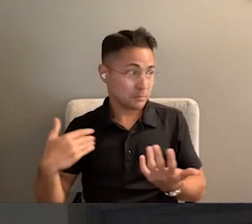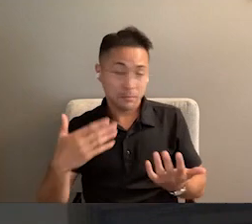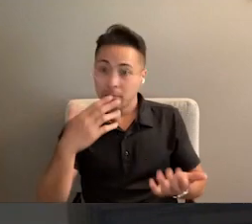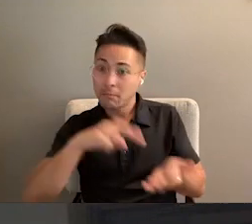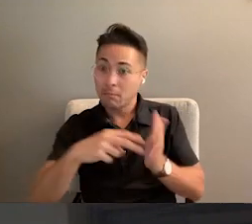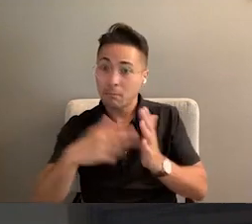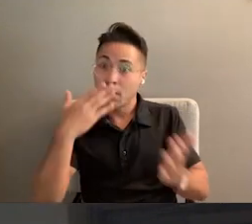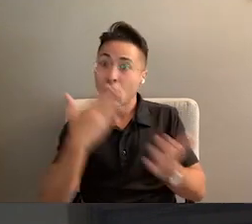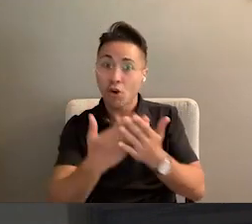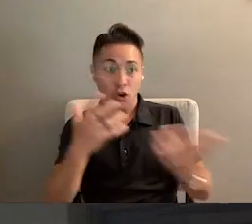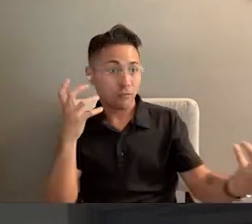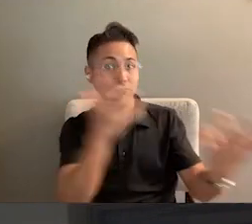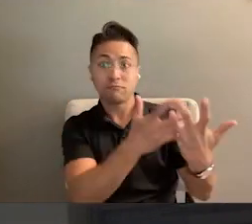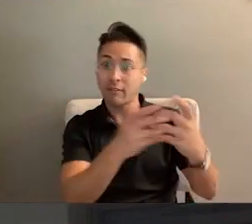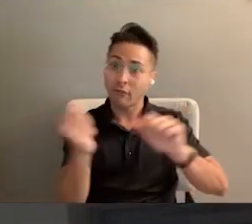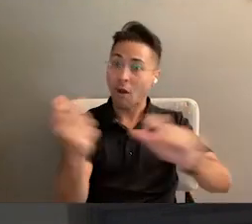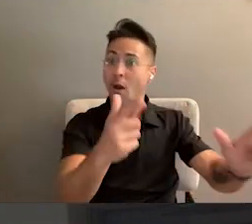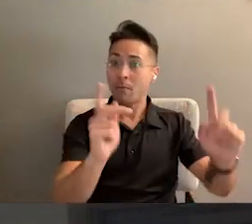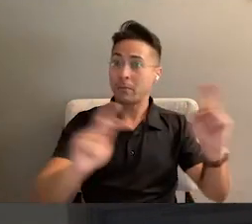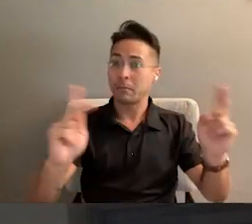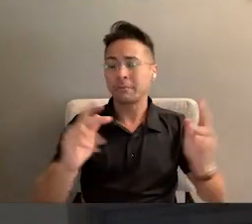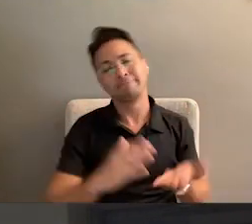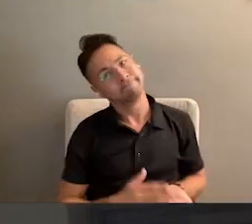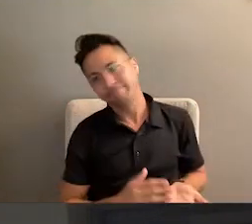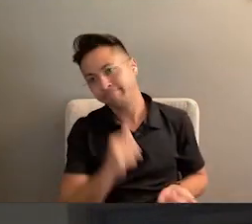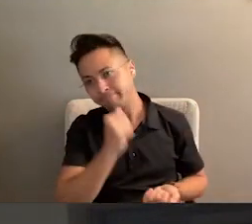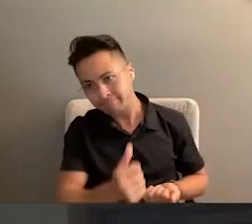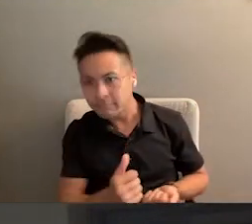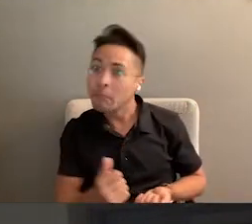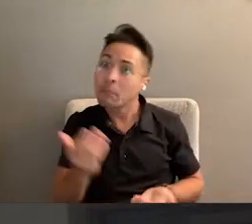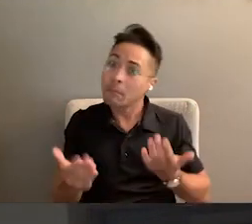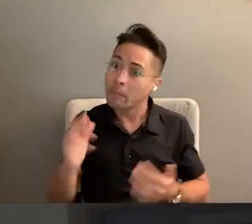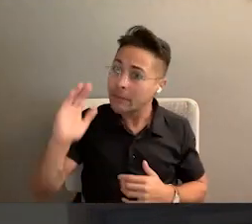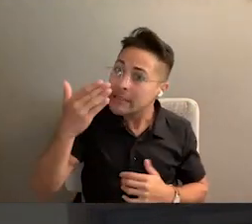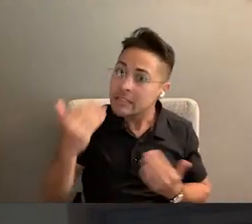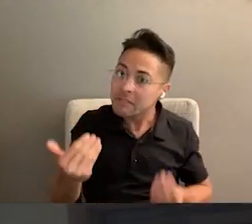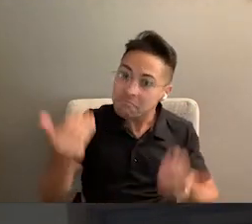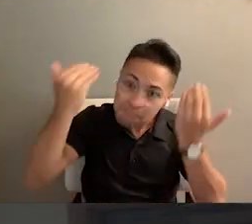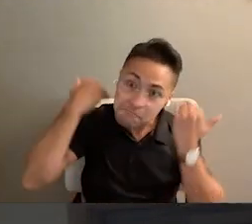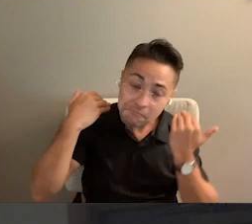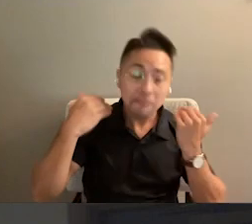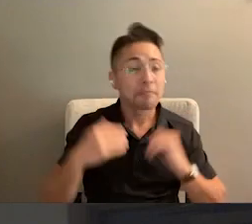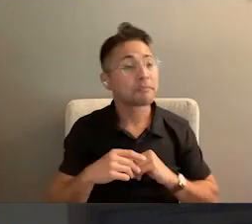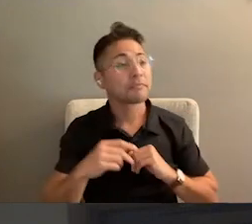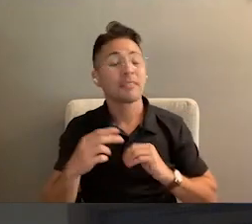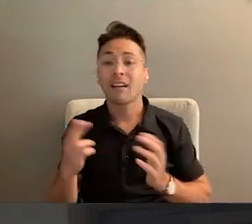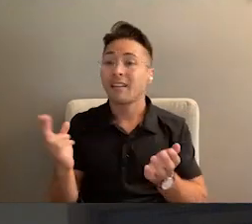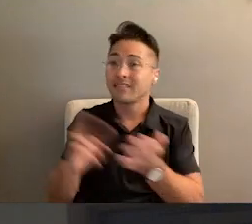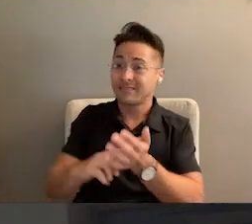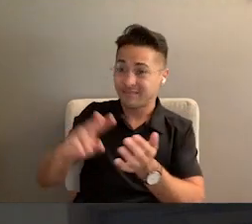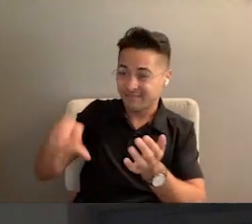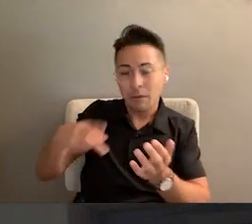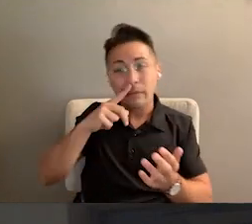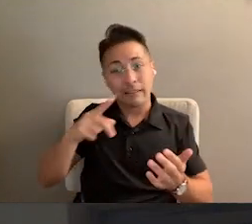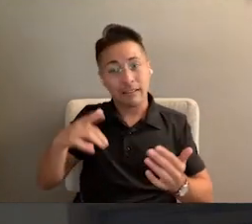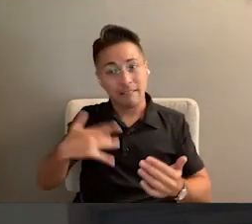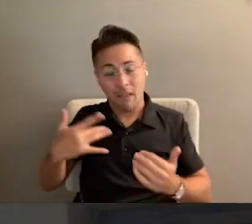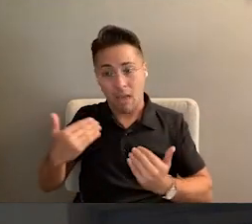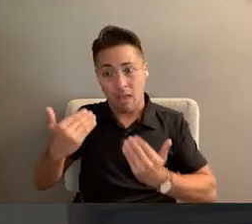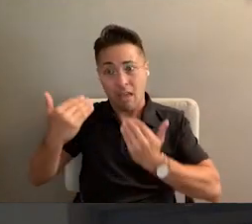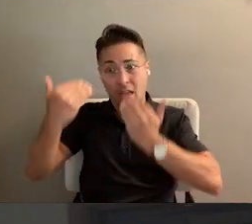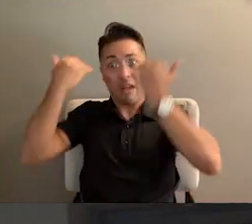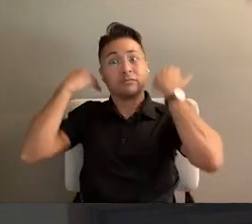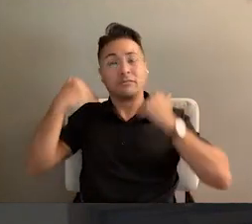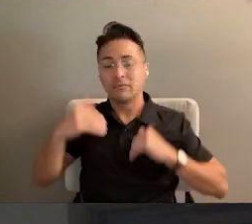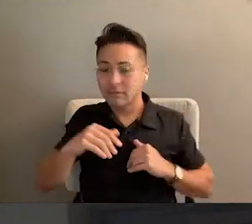lot of responsibility. It is not for everyone, right? It can be a lot. It can be a little overwhelming at